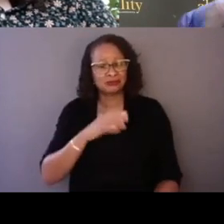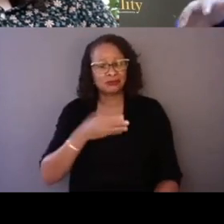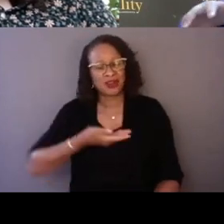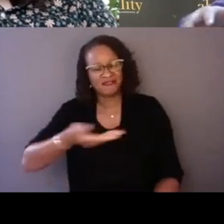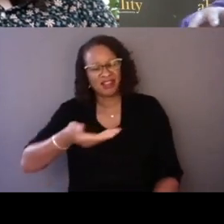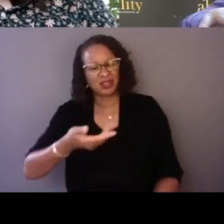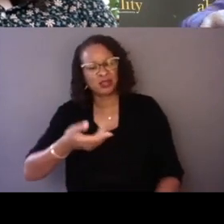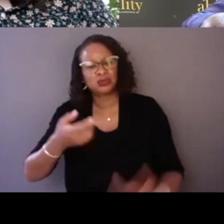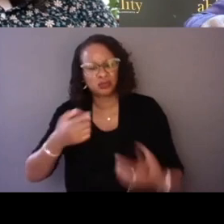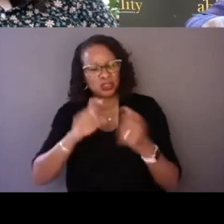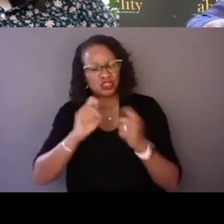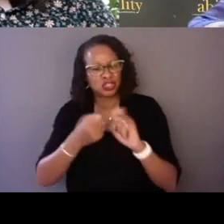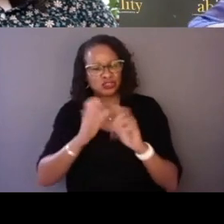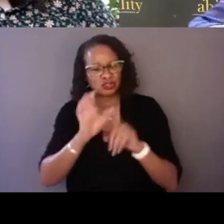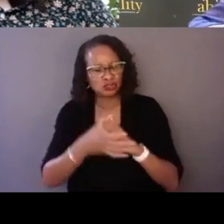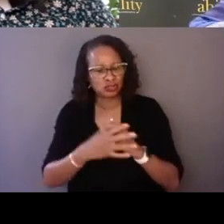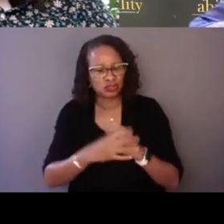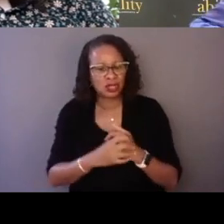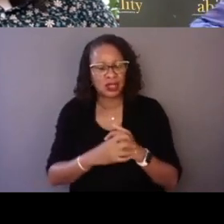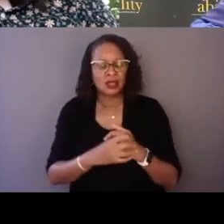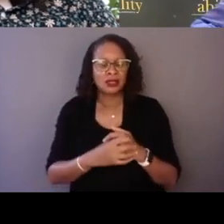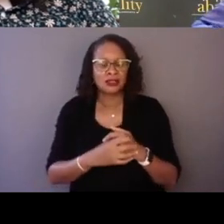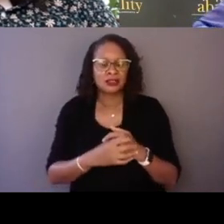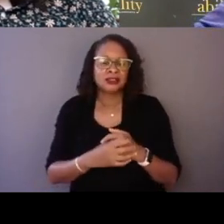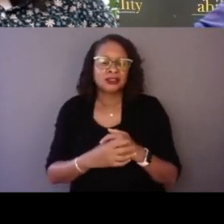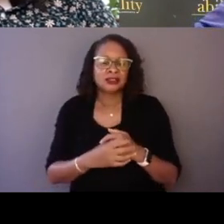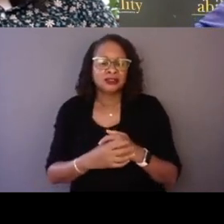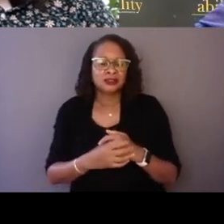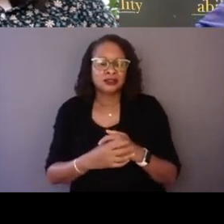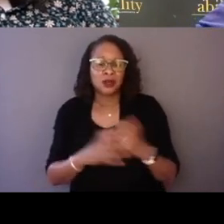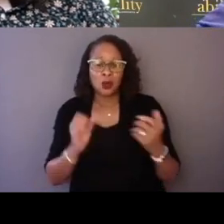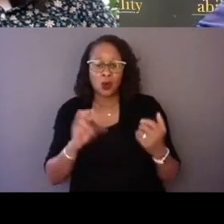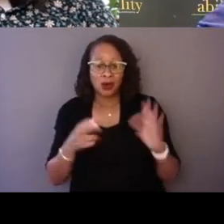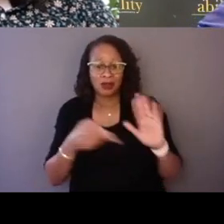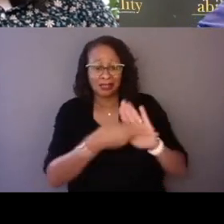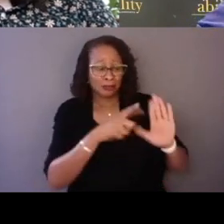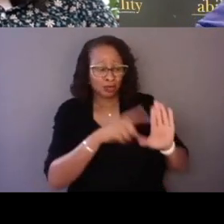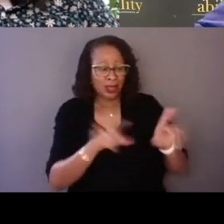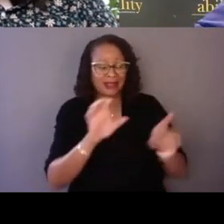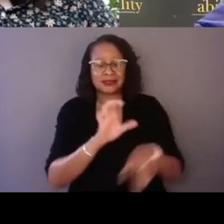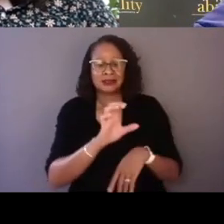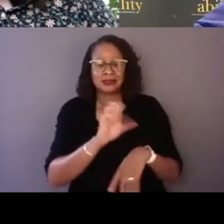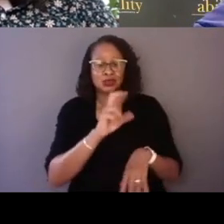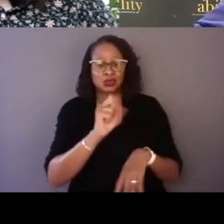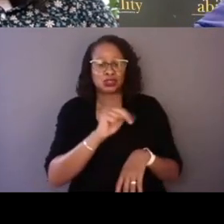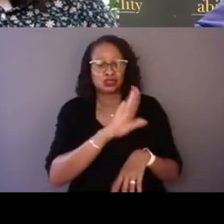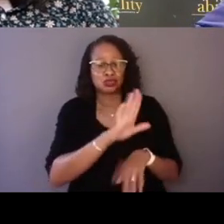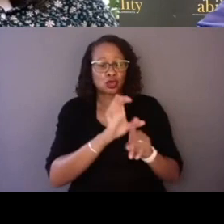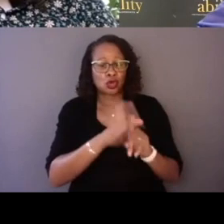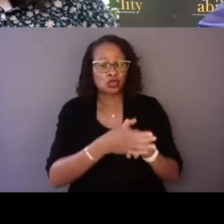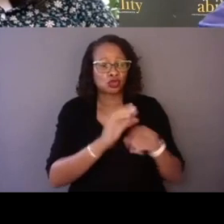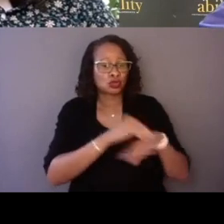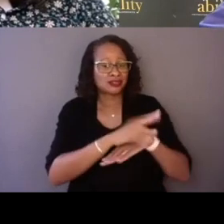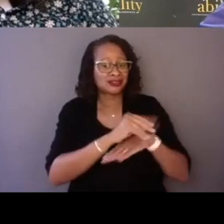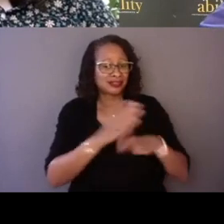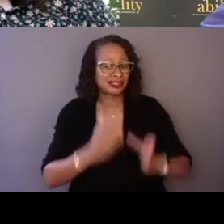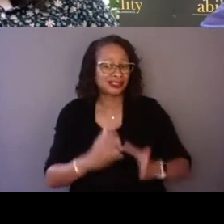consulted you on their architects, nobody said, Susan's our cultural consultant today. How do you